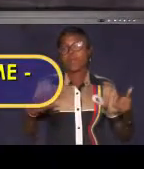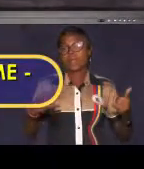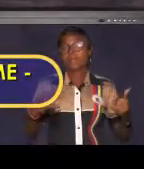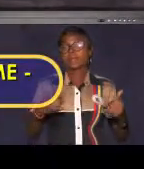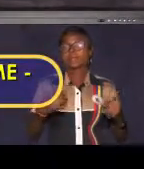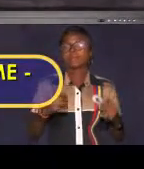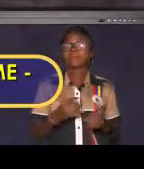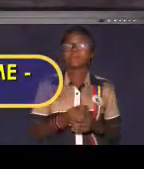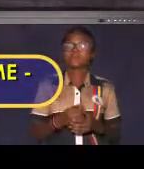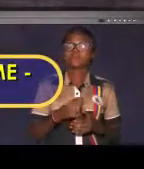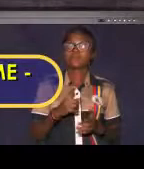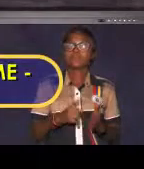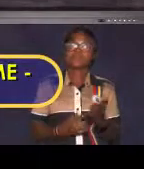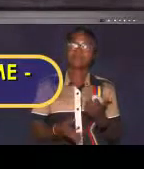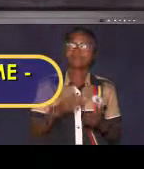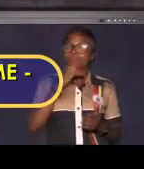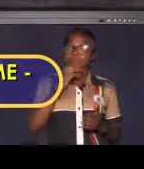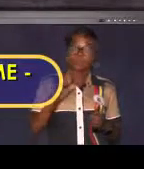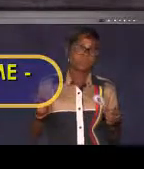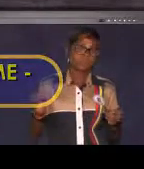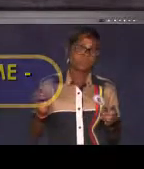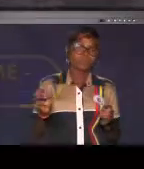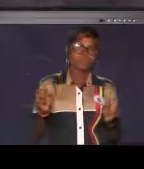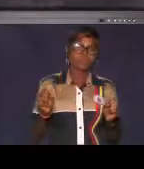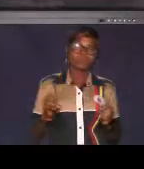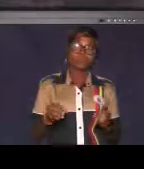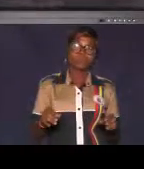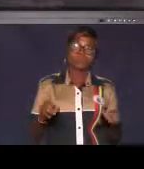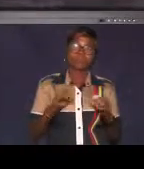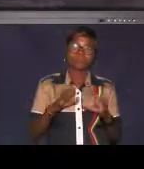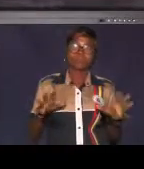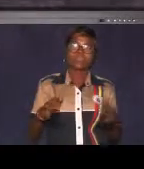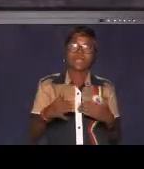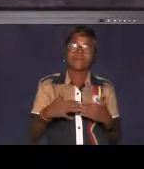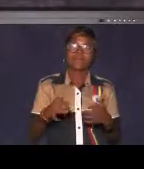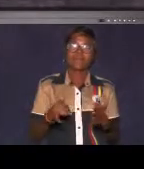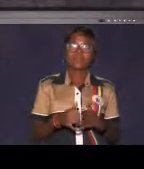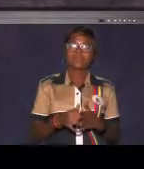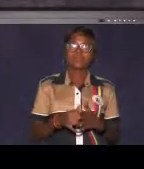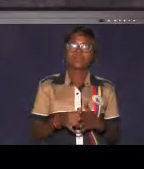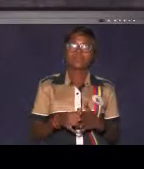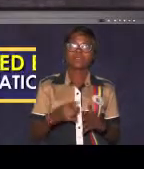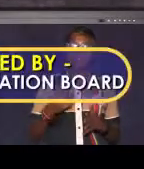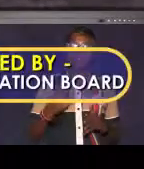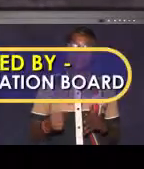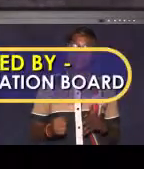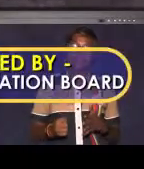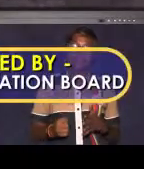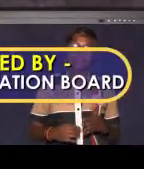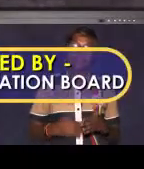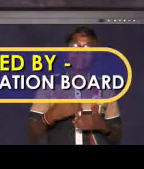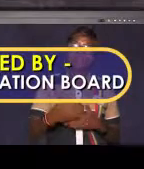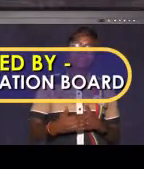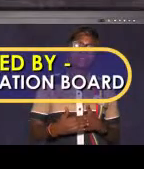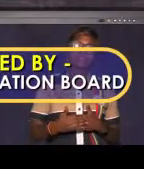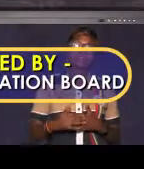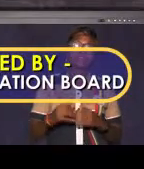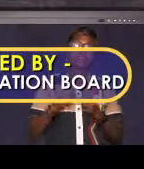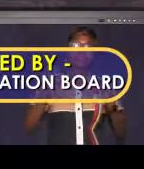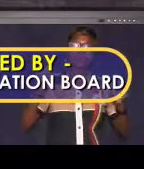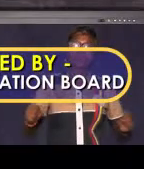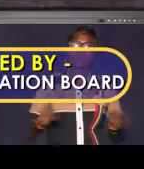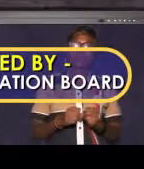root. But this may not be so clear. Let's look at the second one. After 1, the next square number